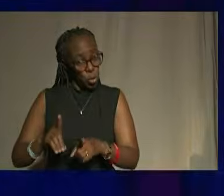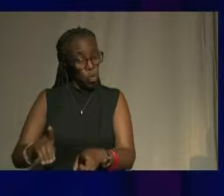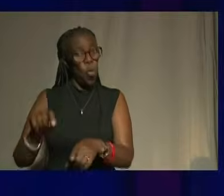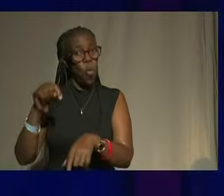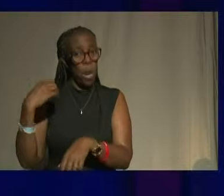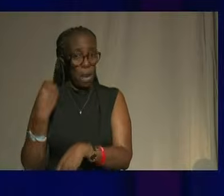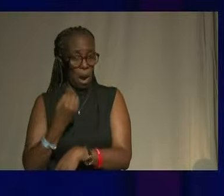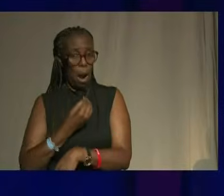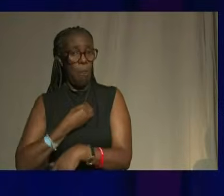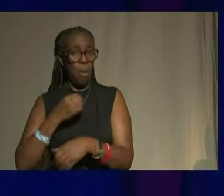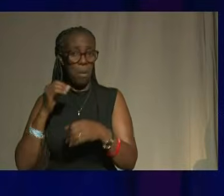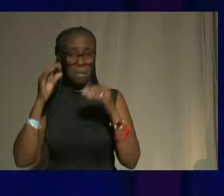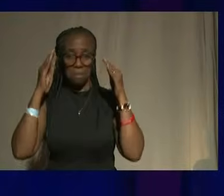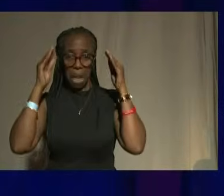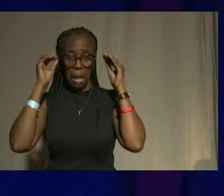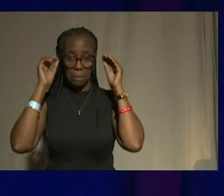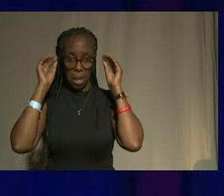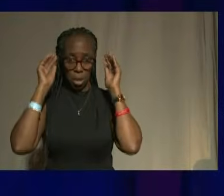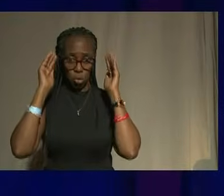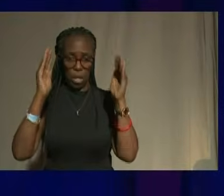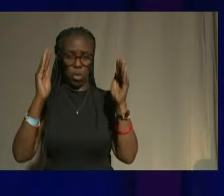the economy.